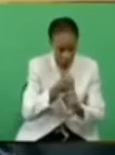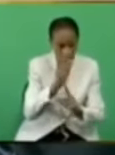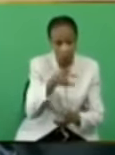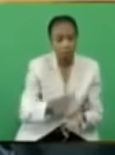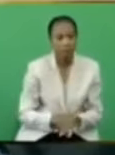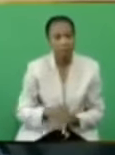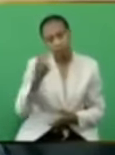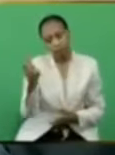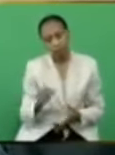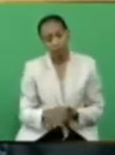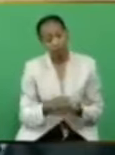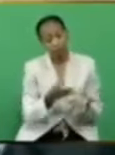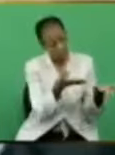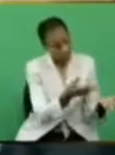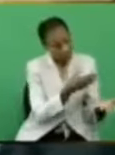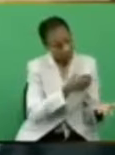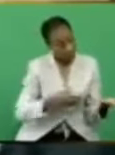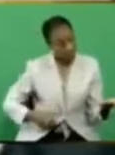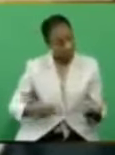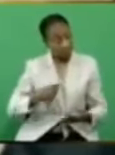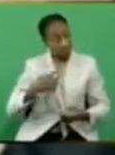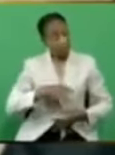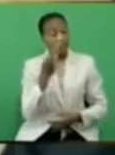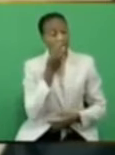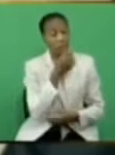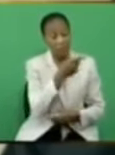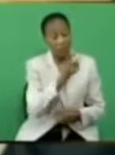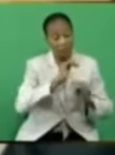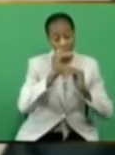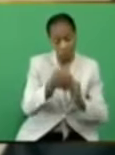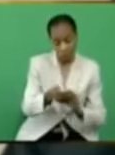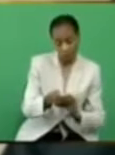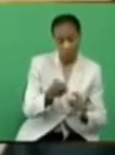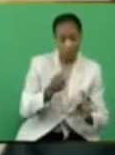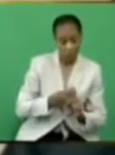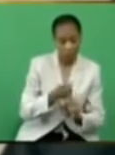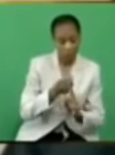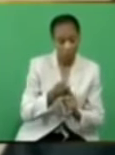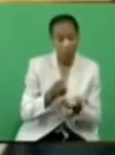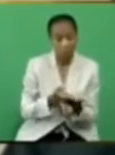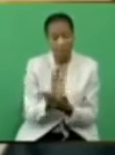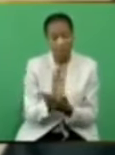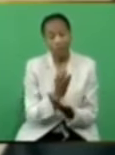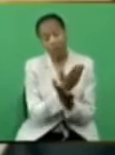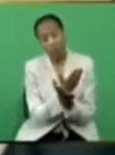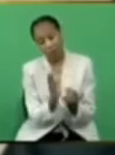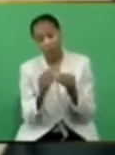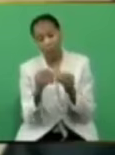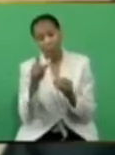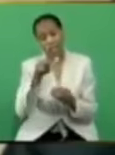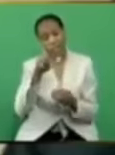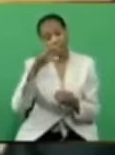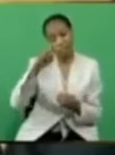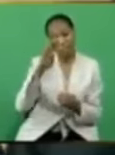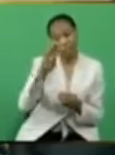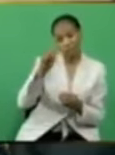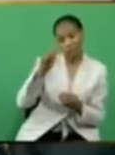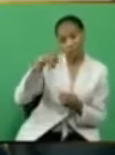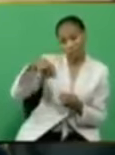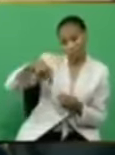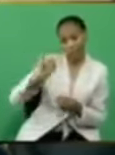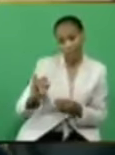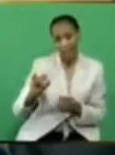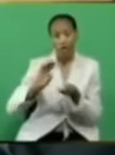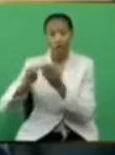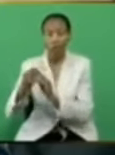President, may I say that while you are protecting and advancing the rights of members of the LGBTQI communities,